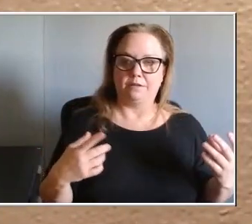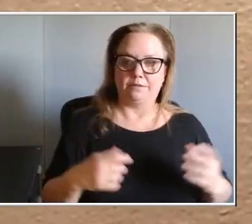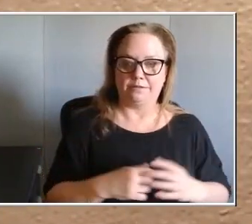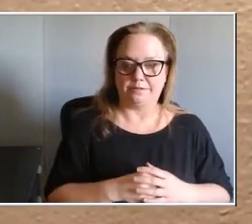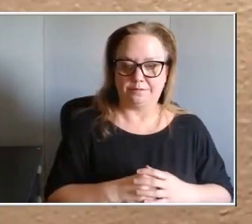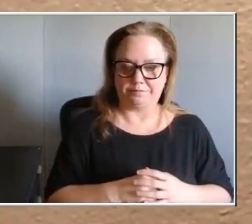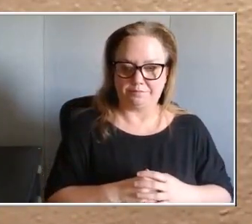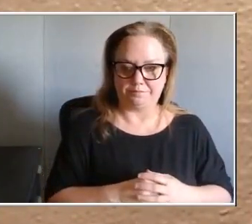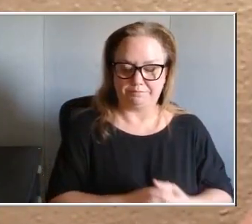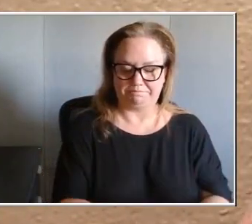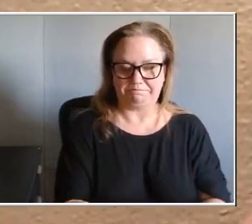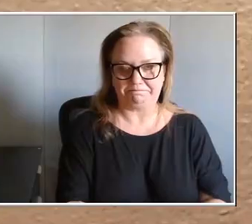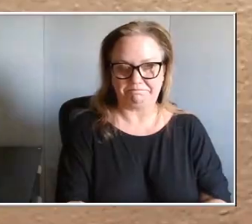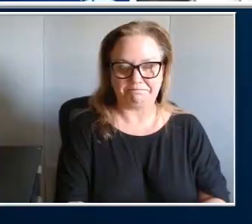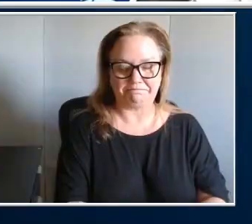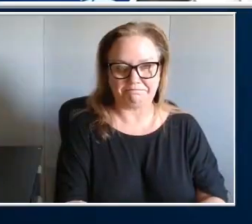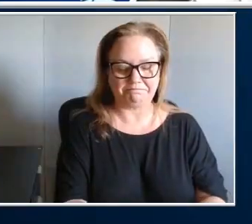get.